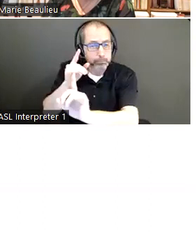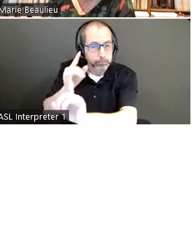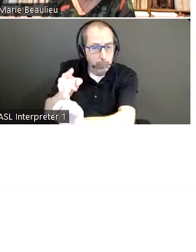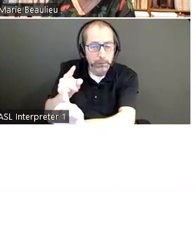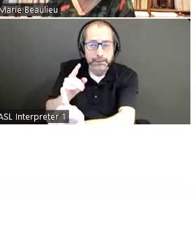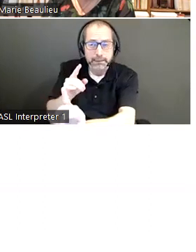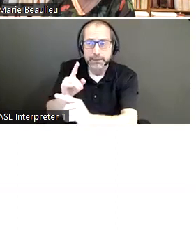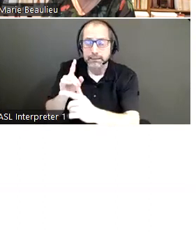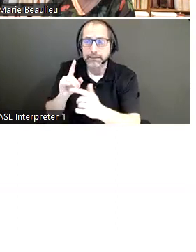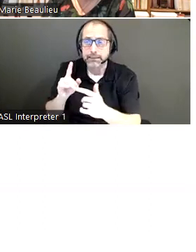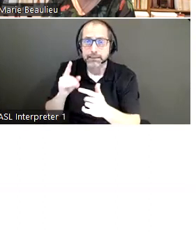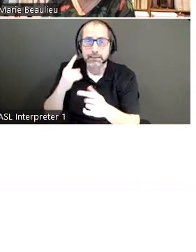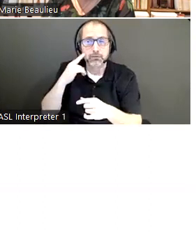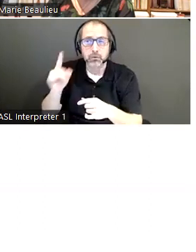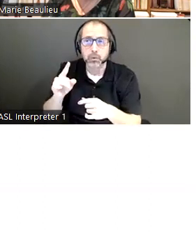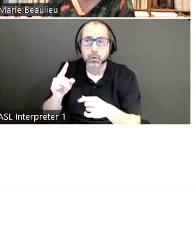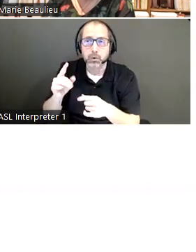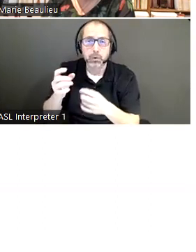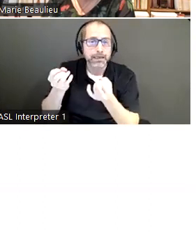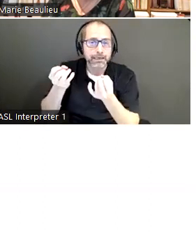enhance the many